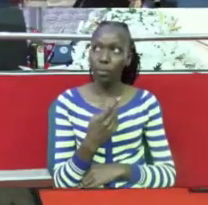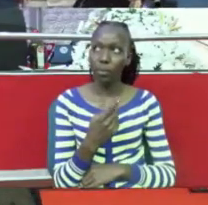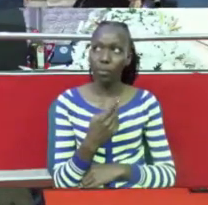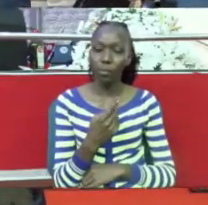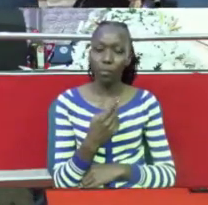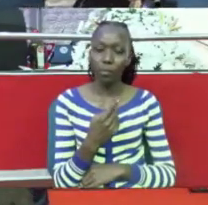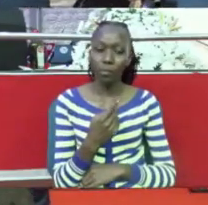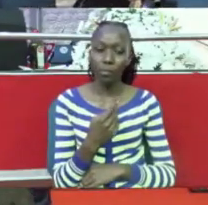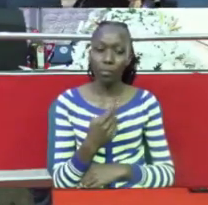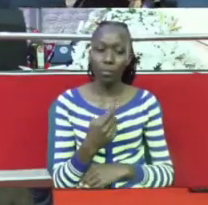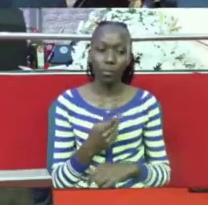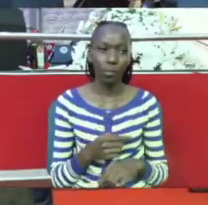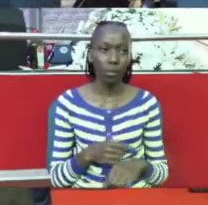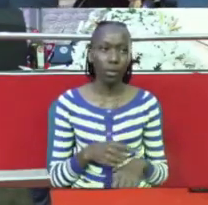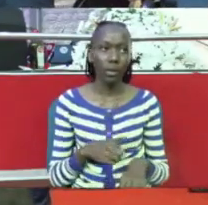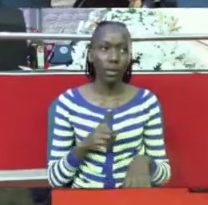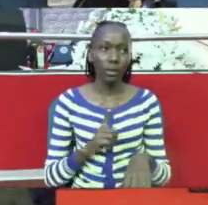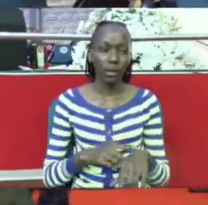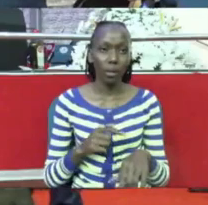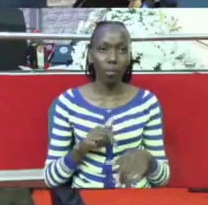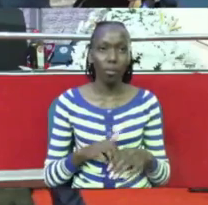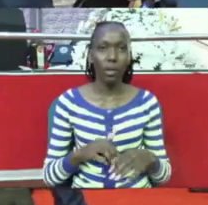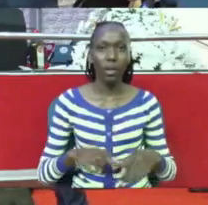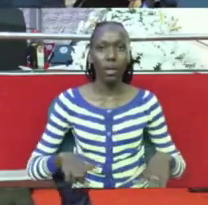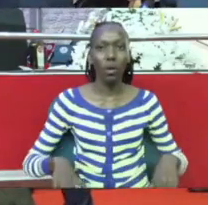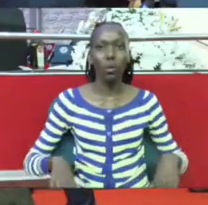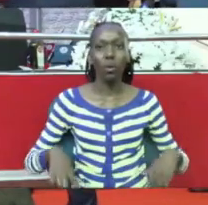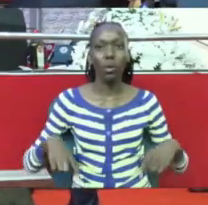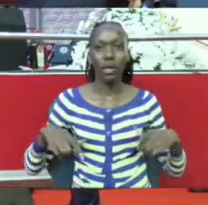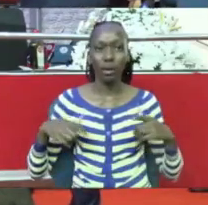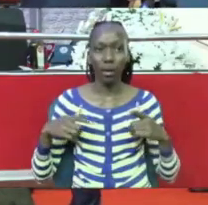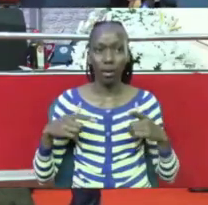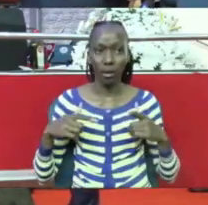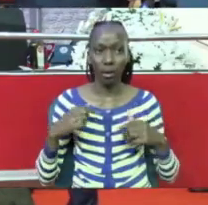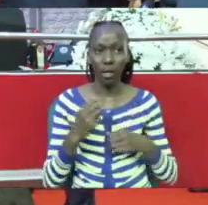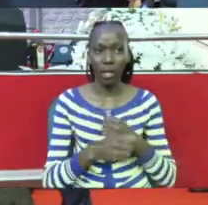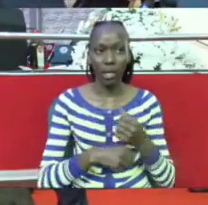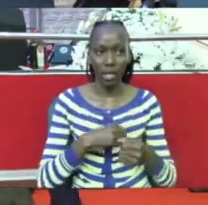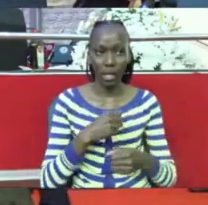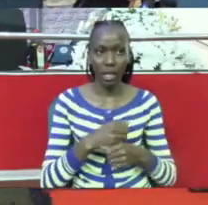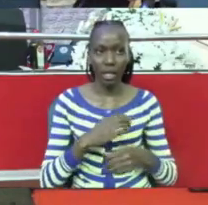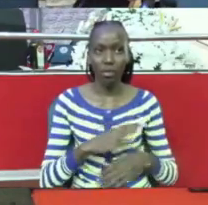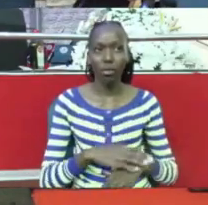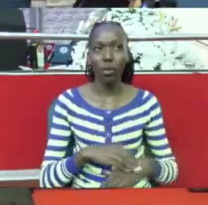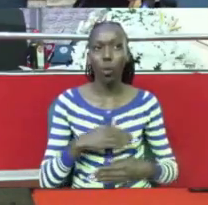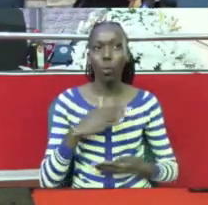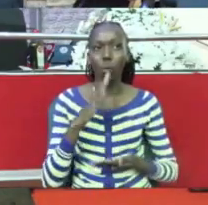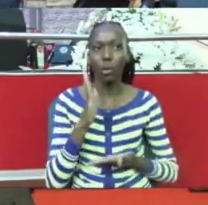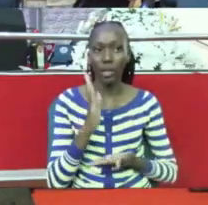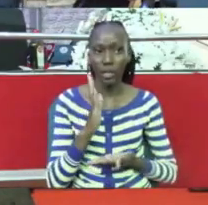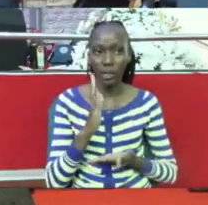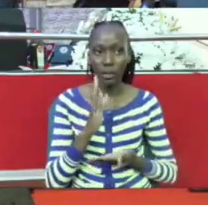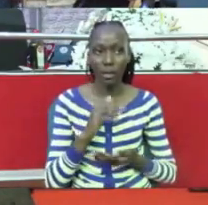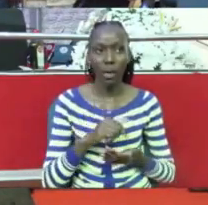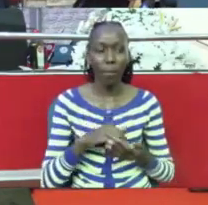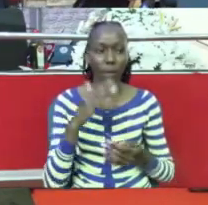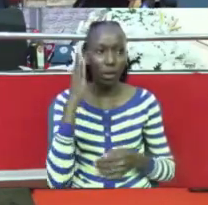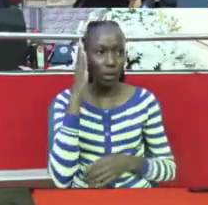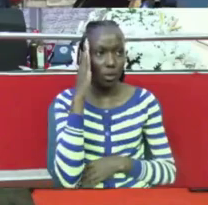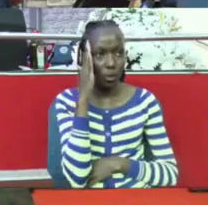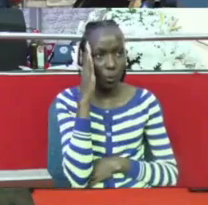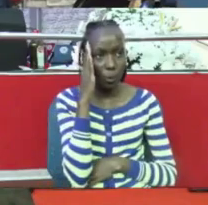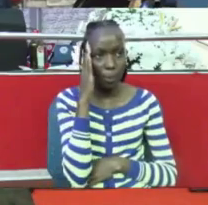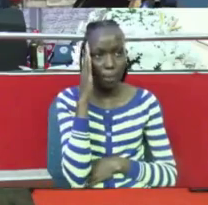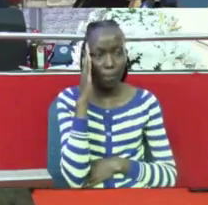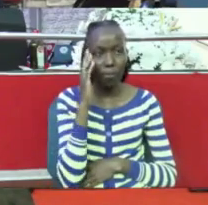thinking a worm is that which we remove after deworming, ni ile ambayo nikatoa kufikiria kila ambacho ni kila ambacho kinatoa minyoo ya mtu, into that which we